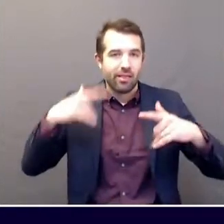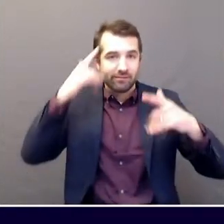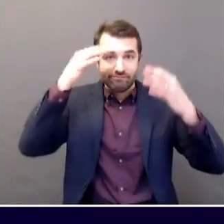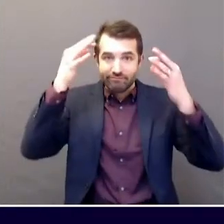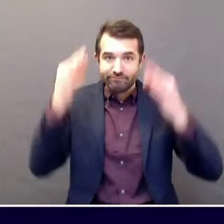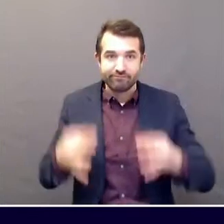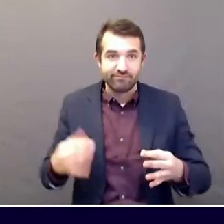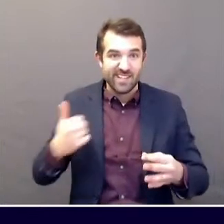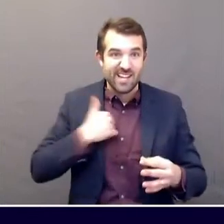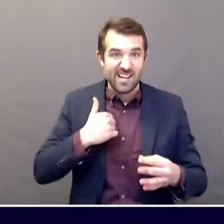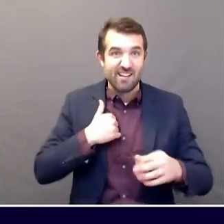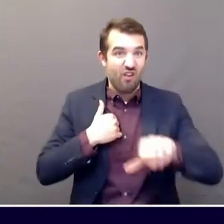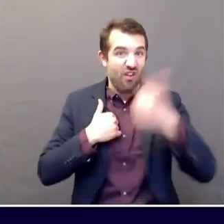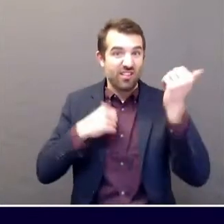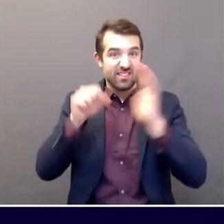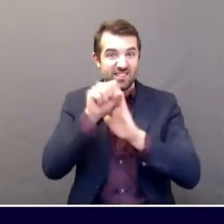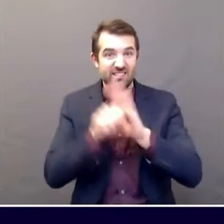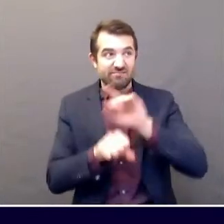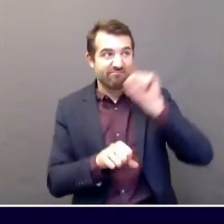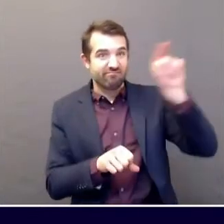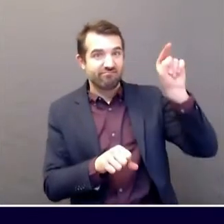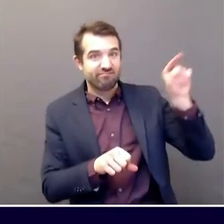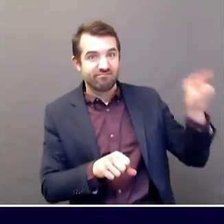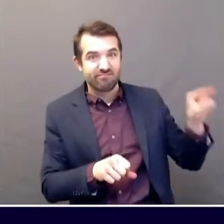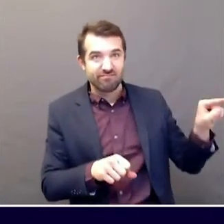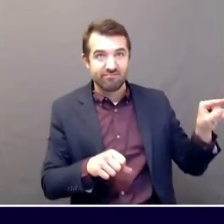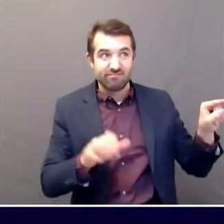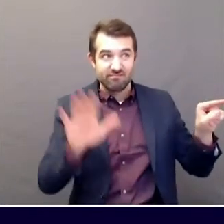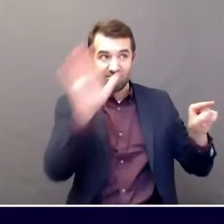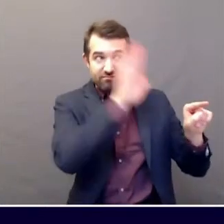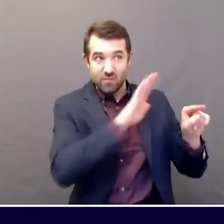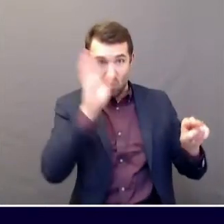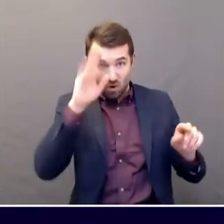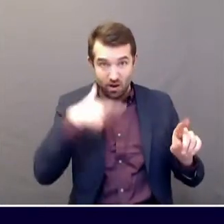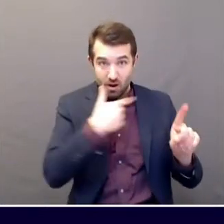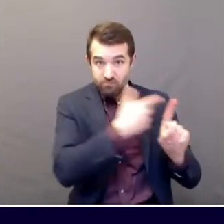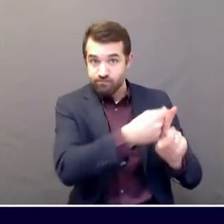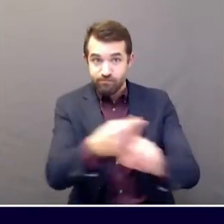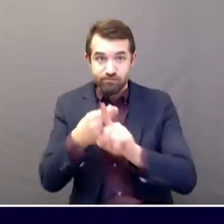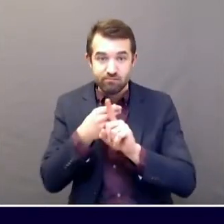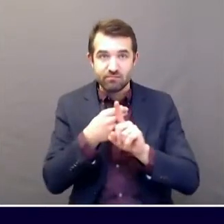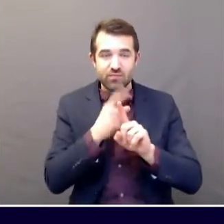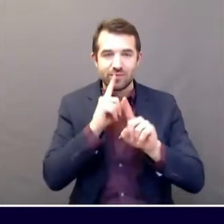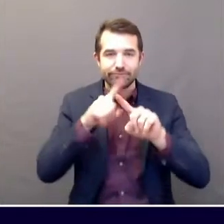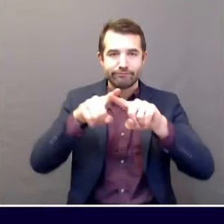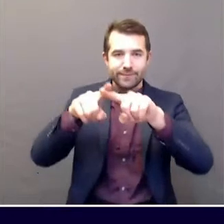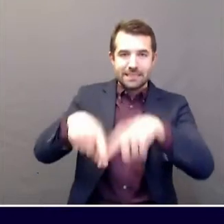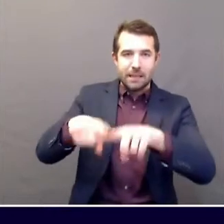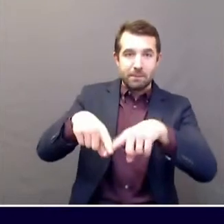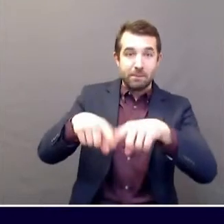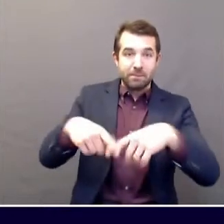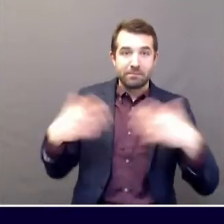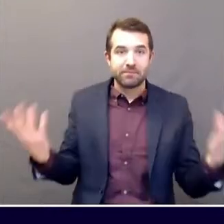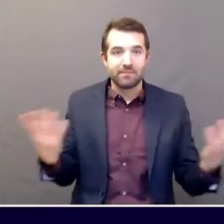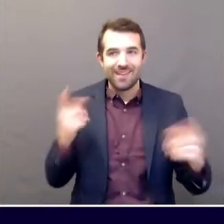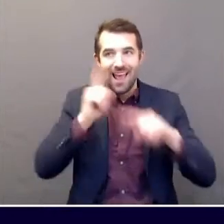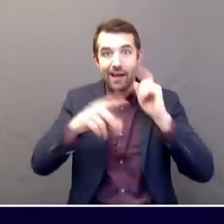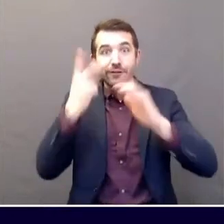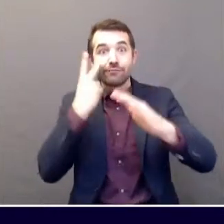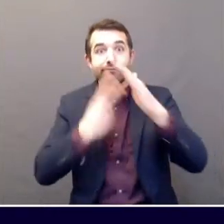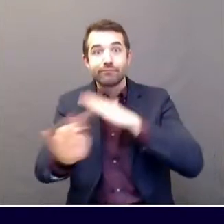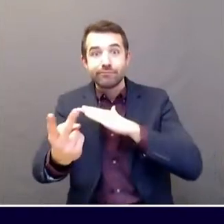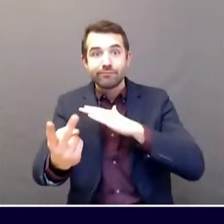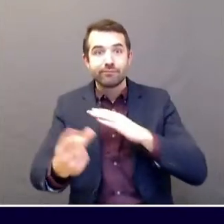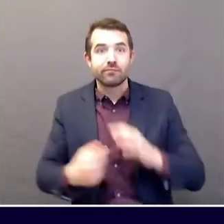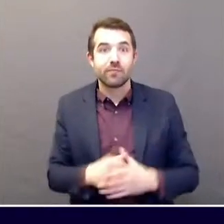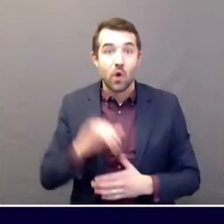will they be vaccinated? So much depends on so many other things. We can't say, yeah, on July 1, the curtain's going to be lifted and